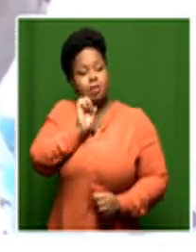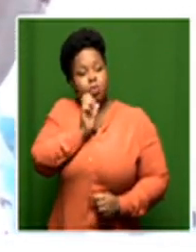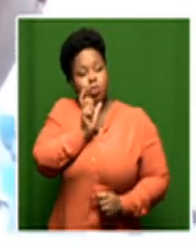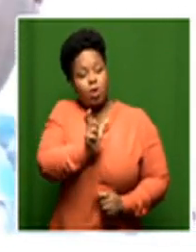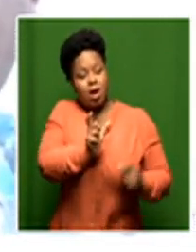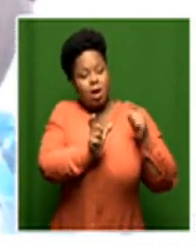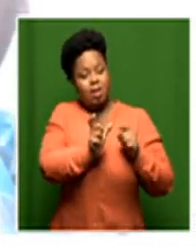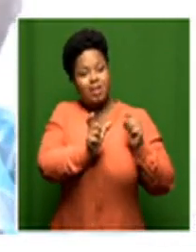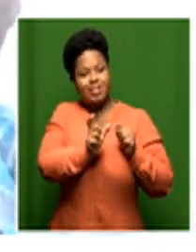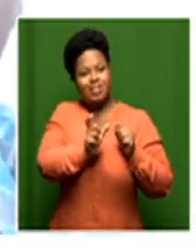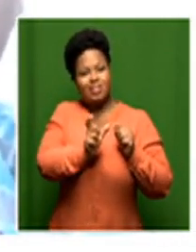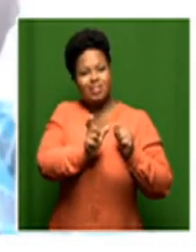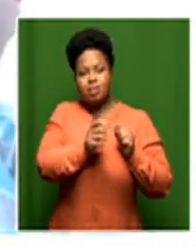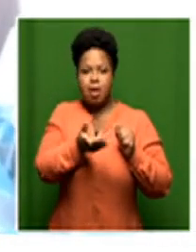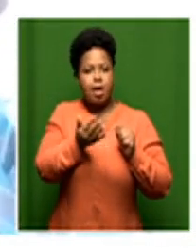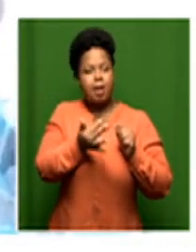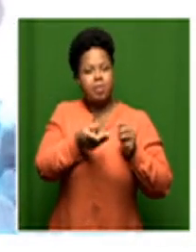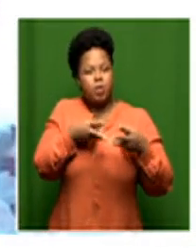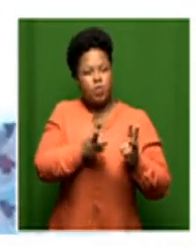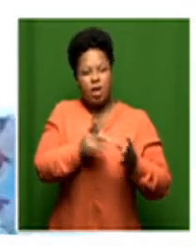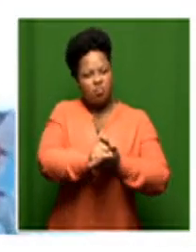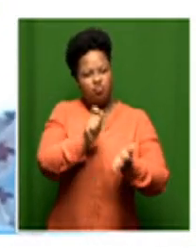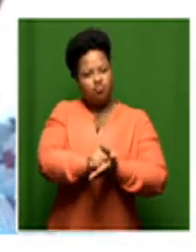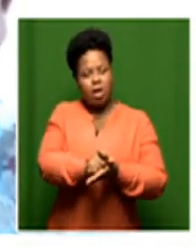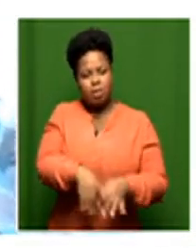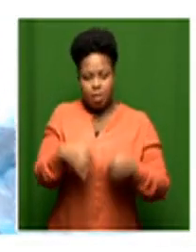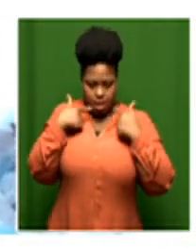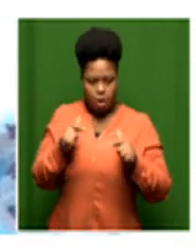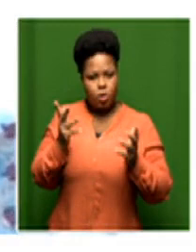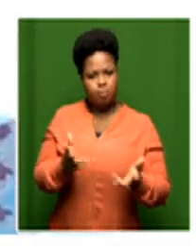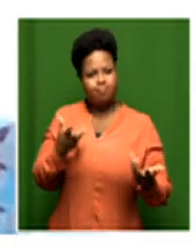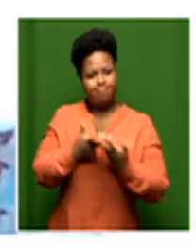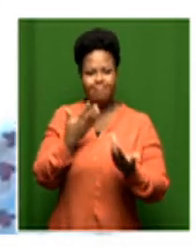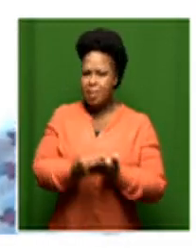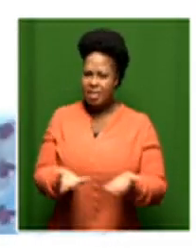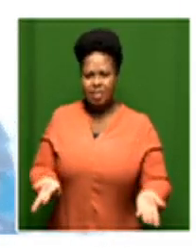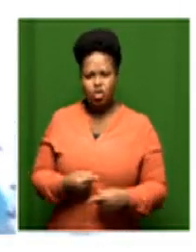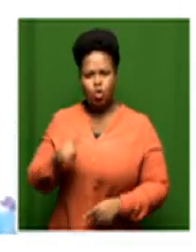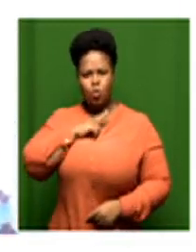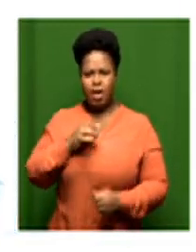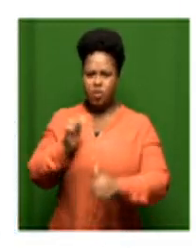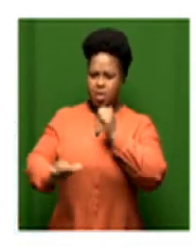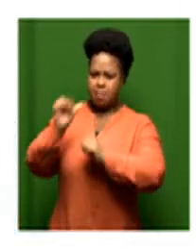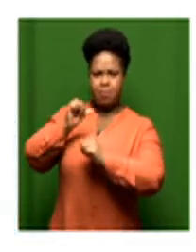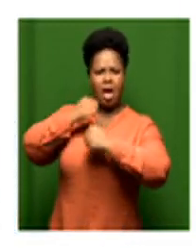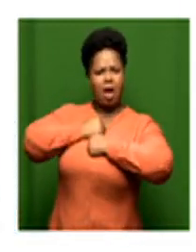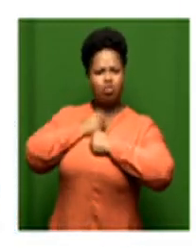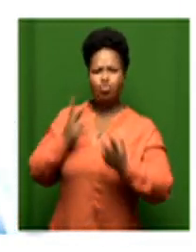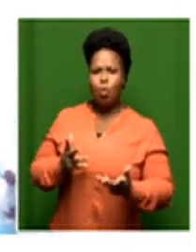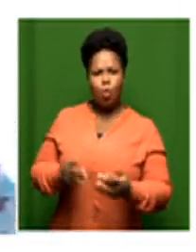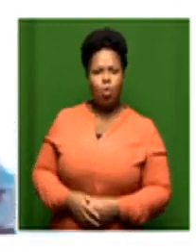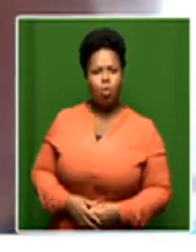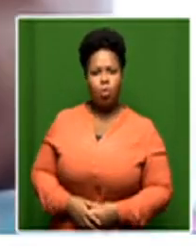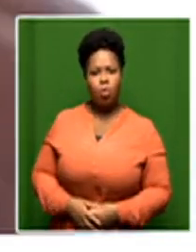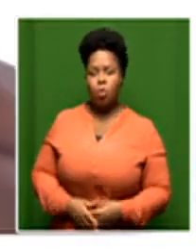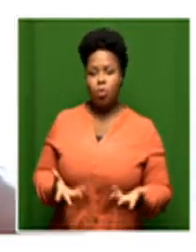its original way of writing languages. That's what the restoration is all about.